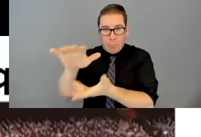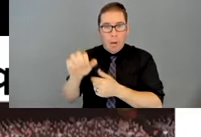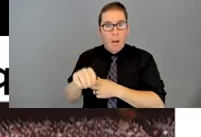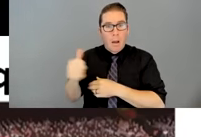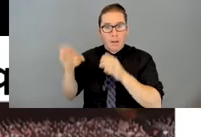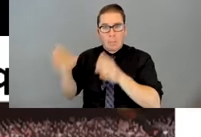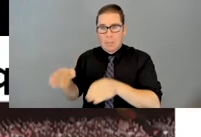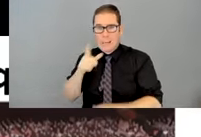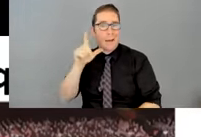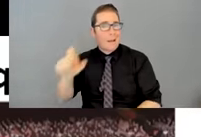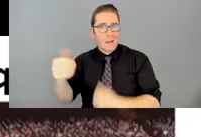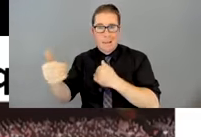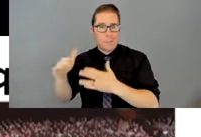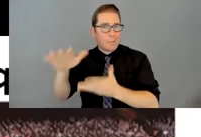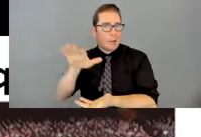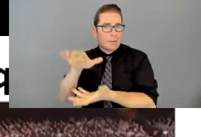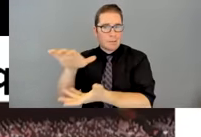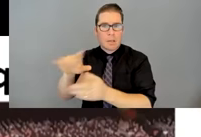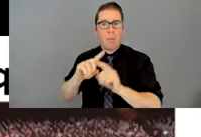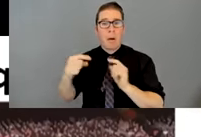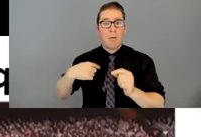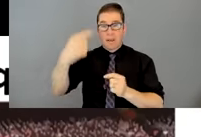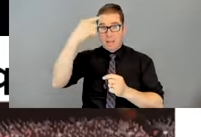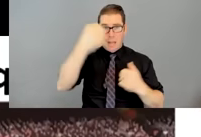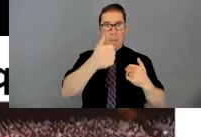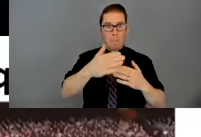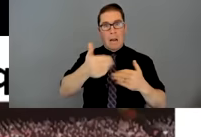Here, you're seeing it's not just about boxes.